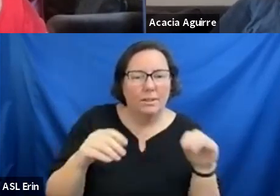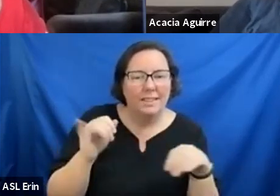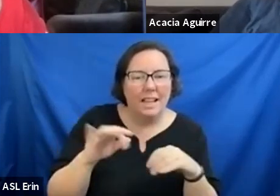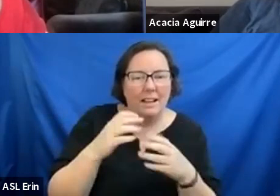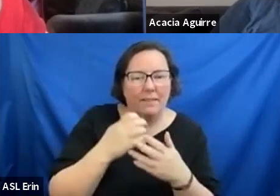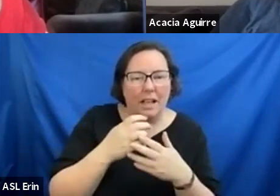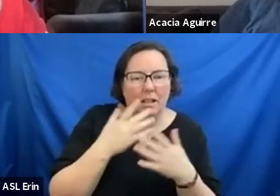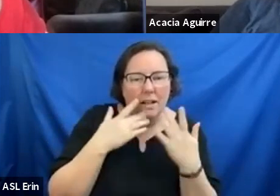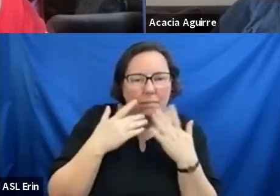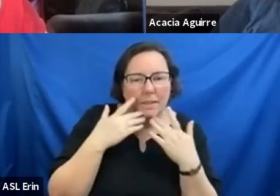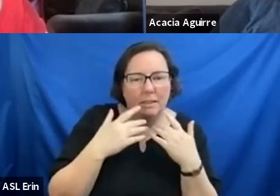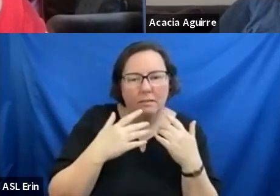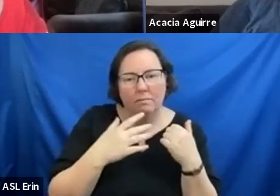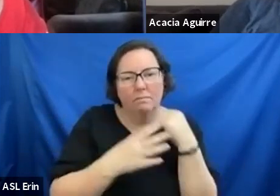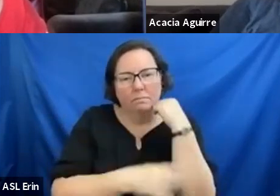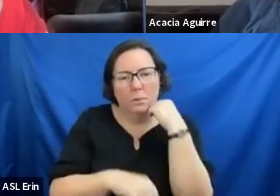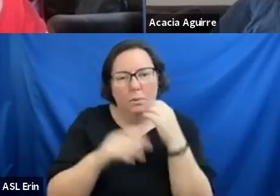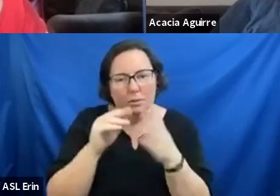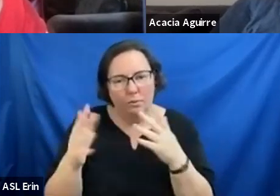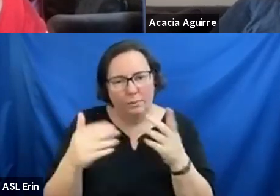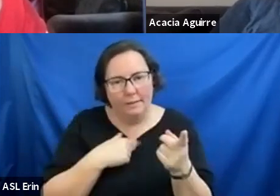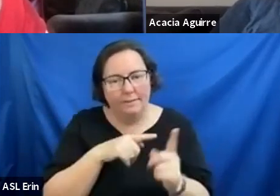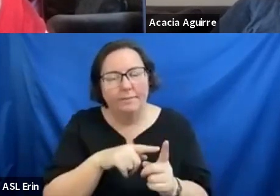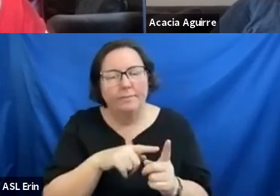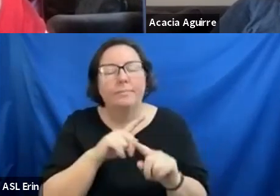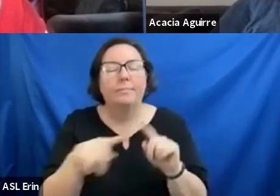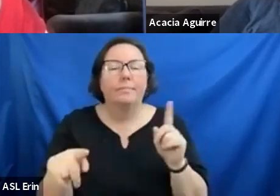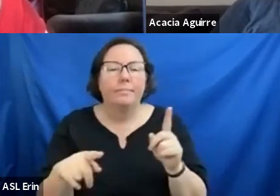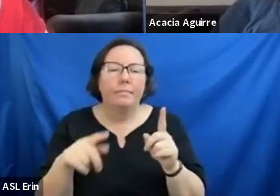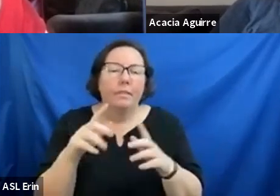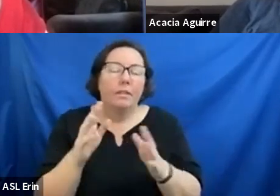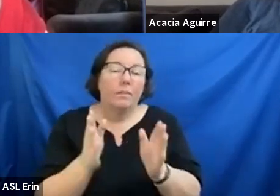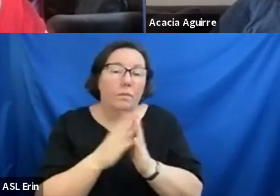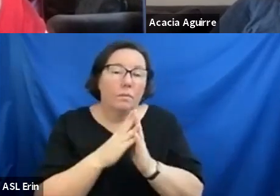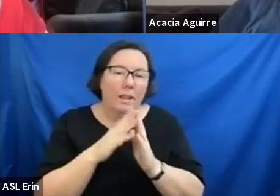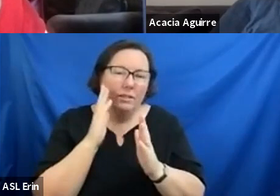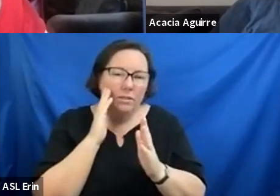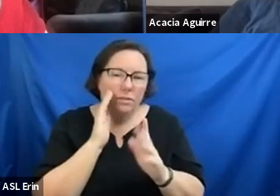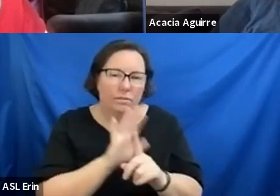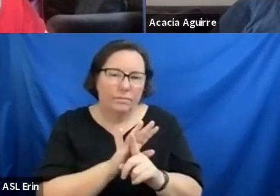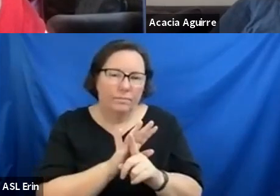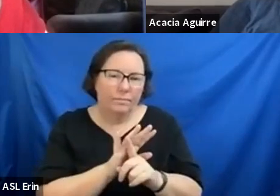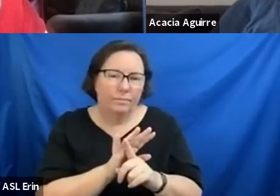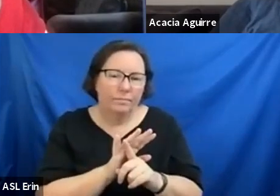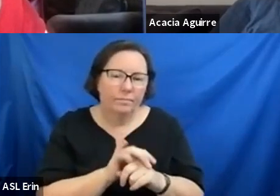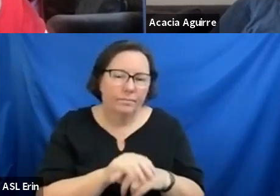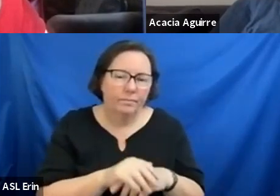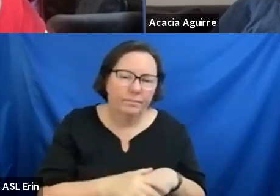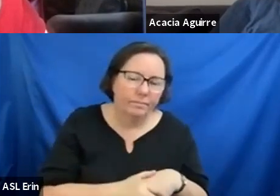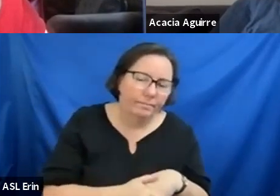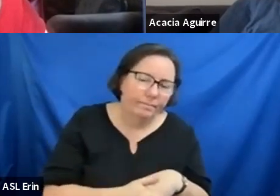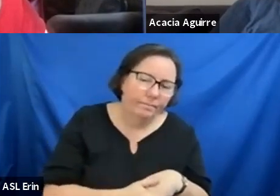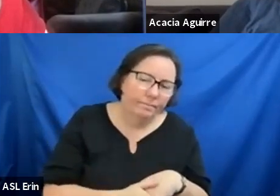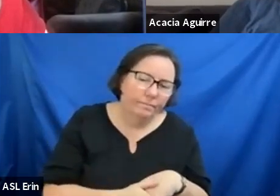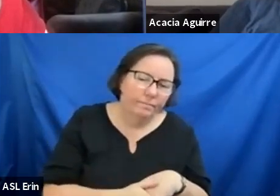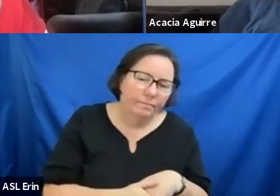disadvantaged students they have. And so the request was to know, I think